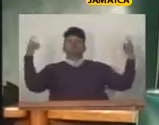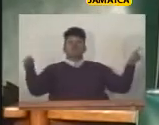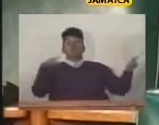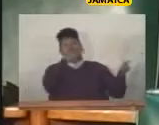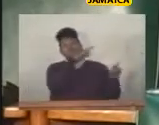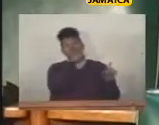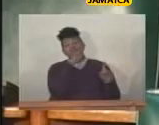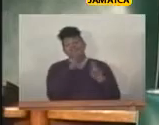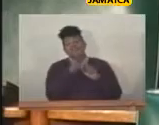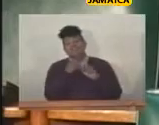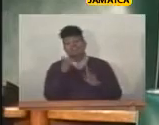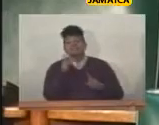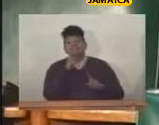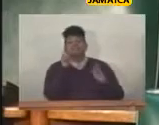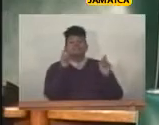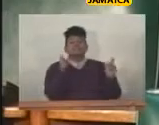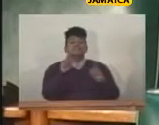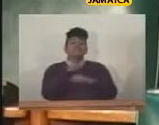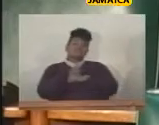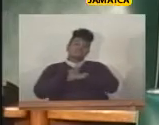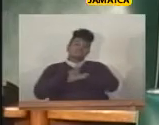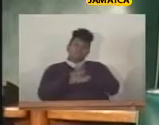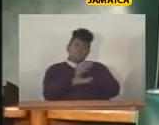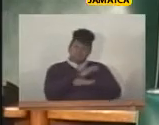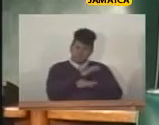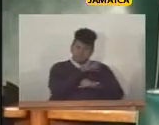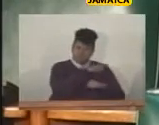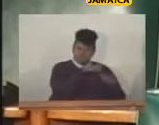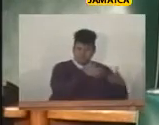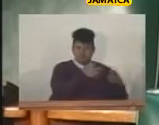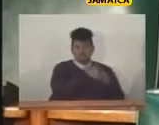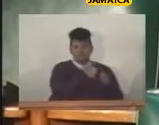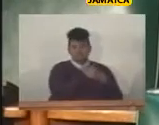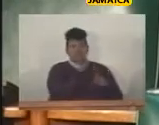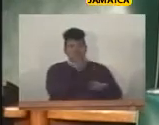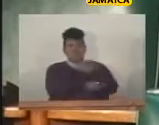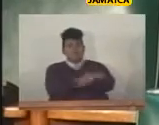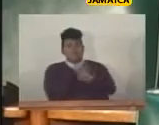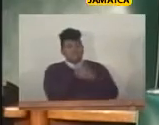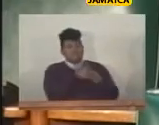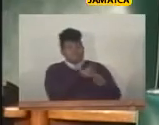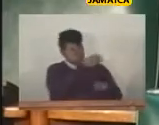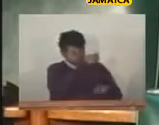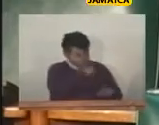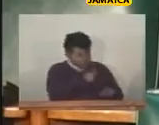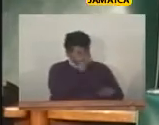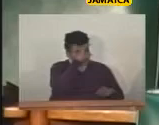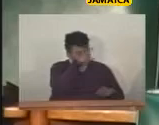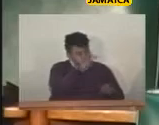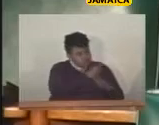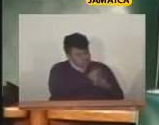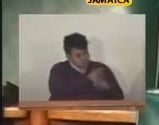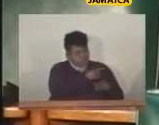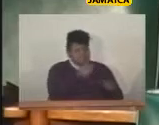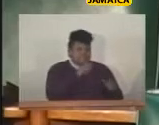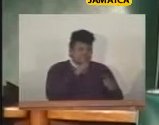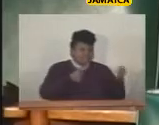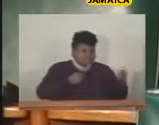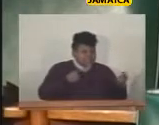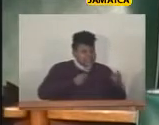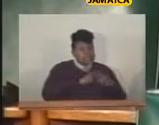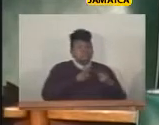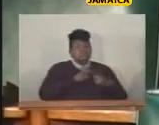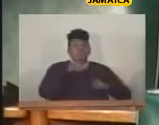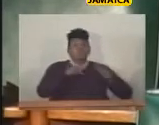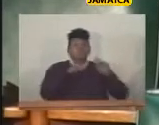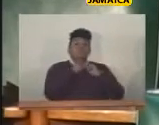in effect, gives the security forces powers to detain, powers to search premises, vehicles, and persons